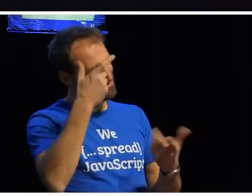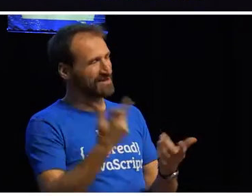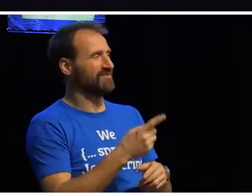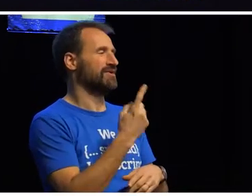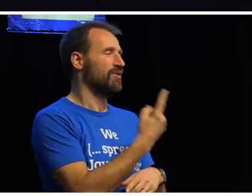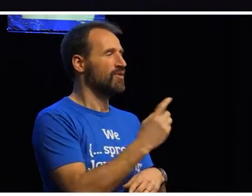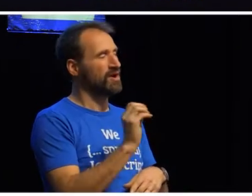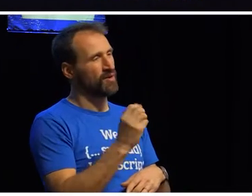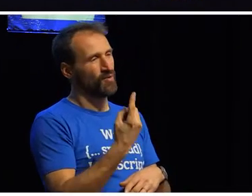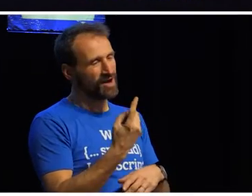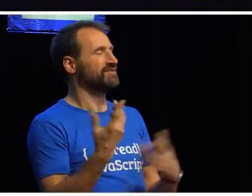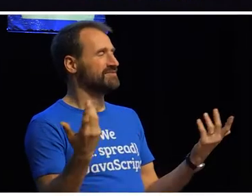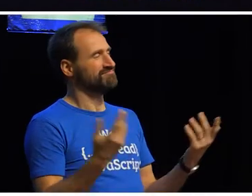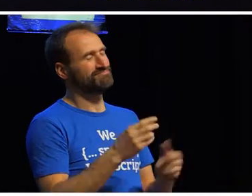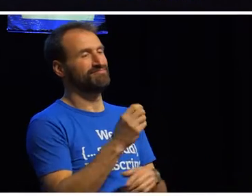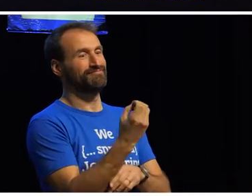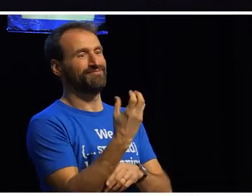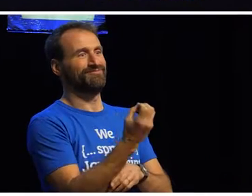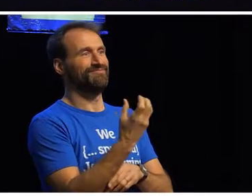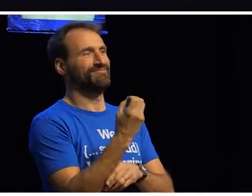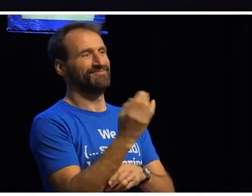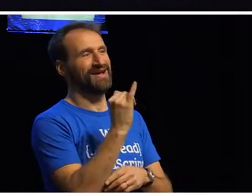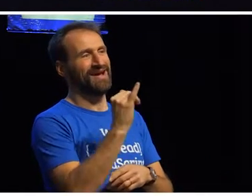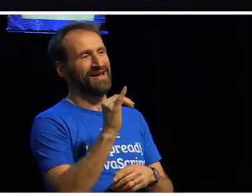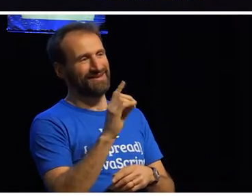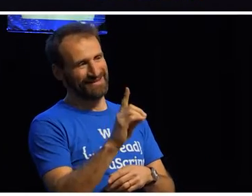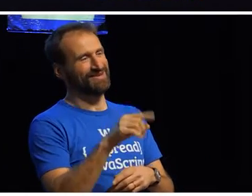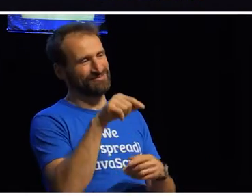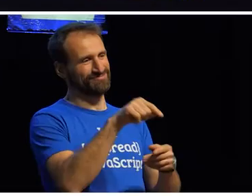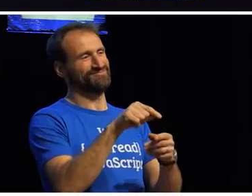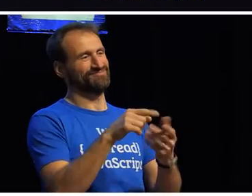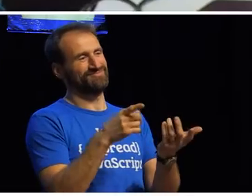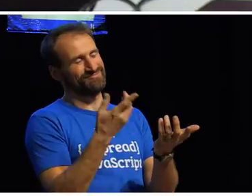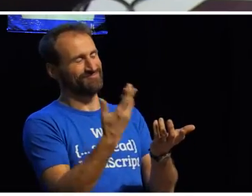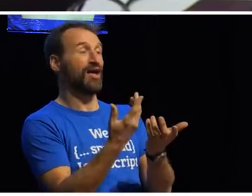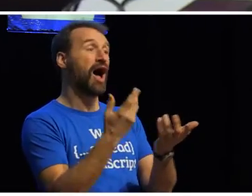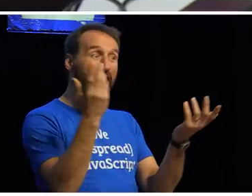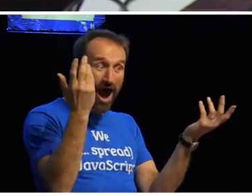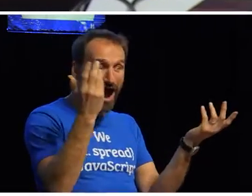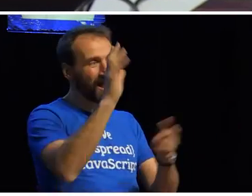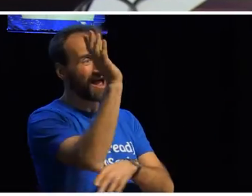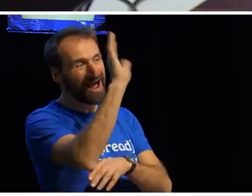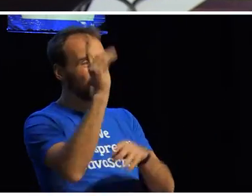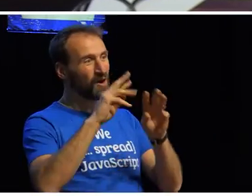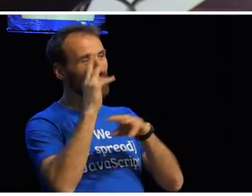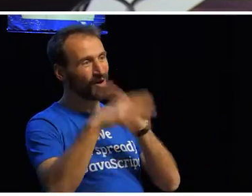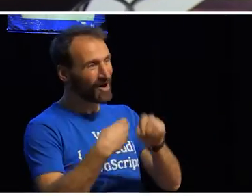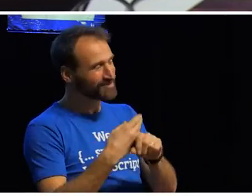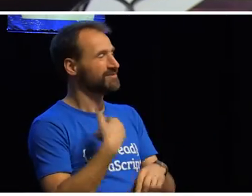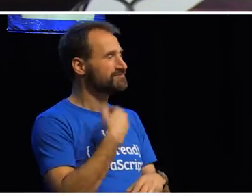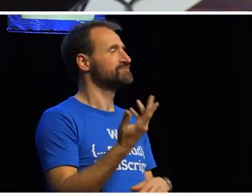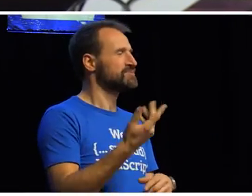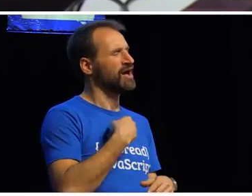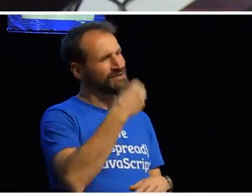like everybody does. It's a hello world of hardware, right? So I taught myself, and I got learned, you know, how to